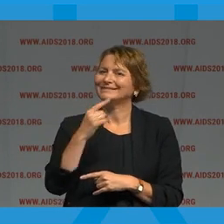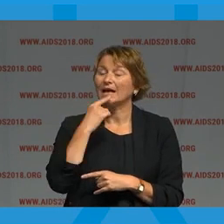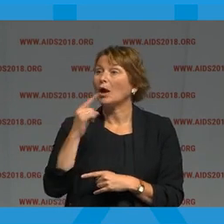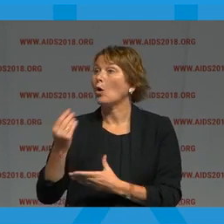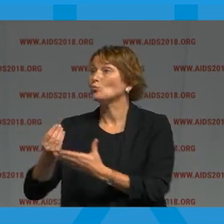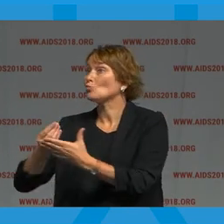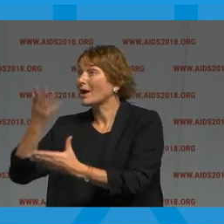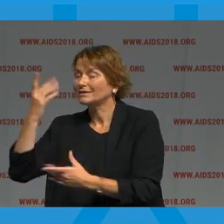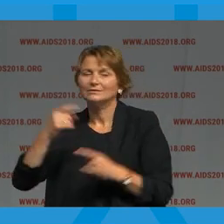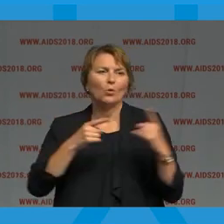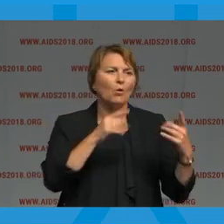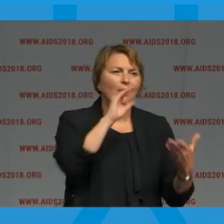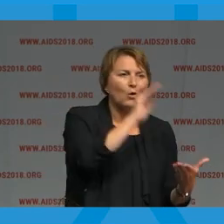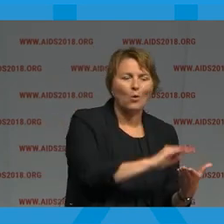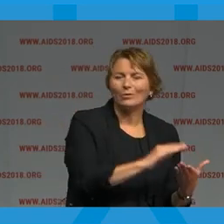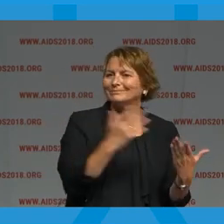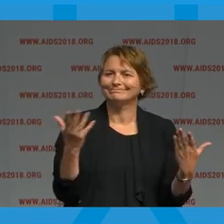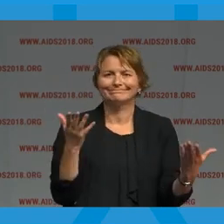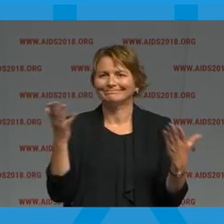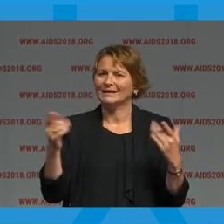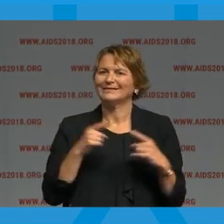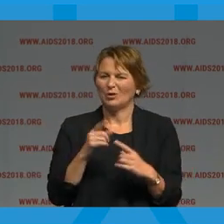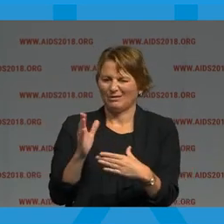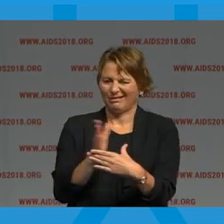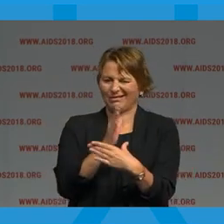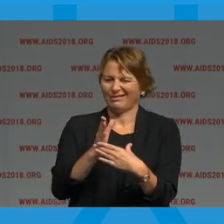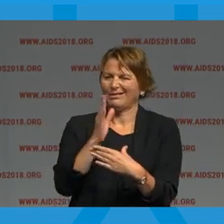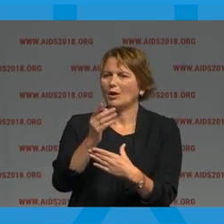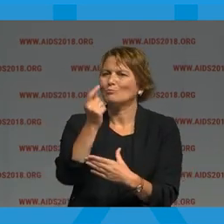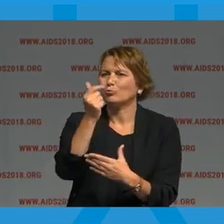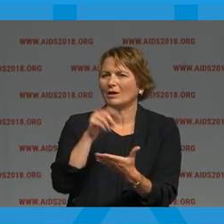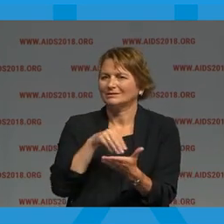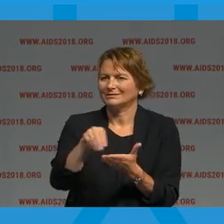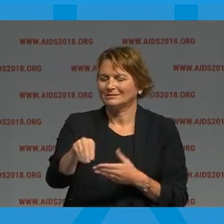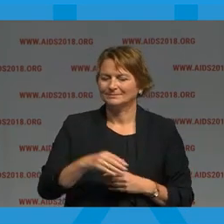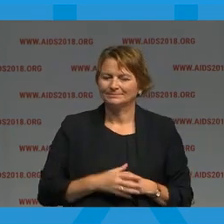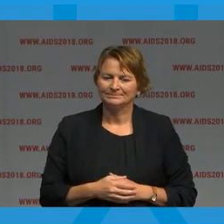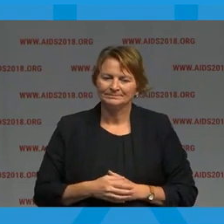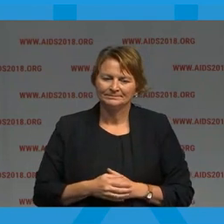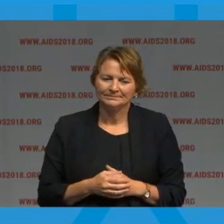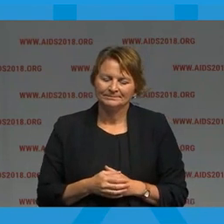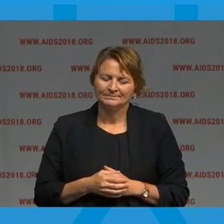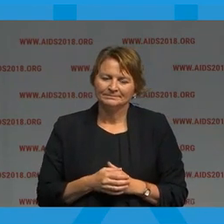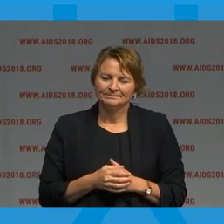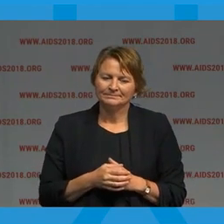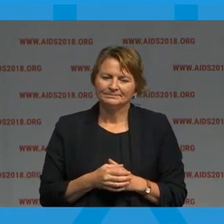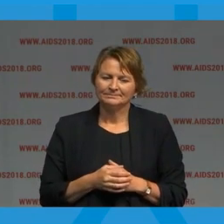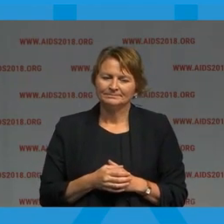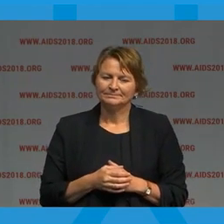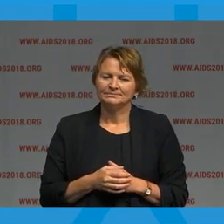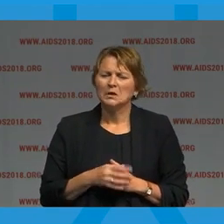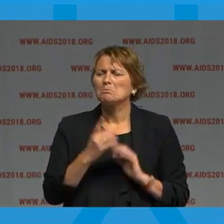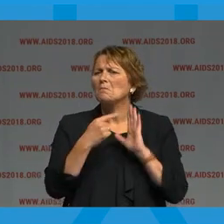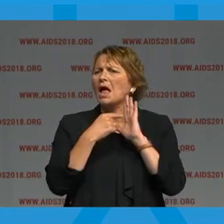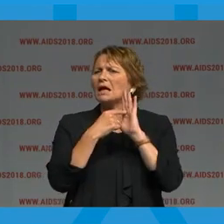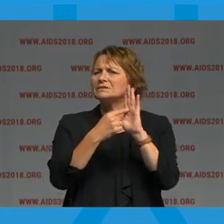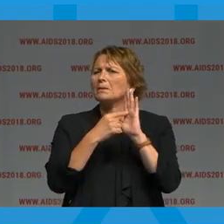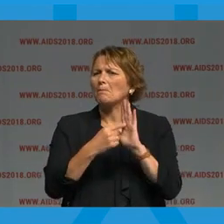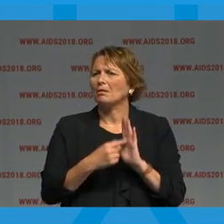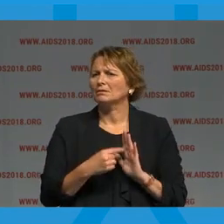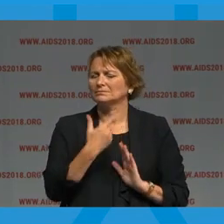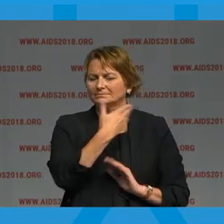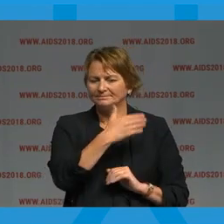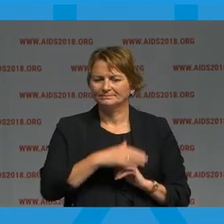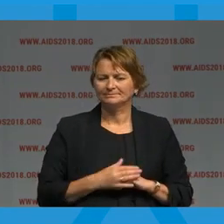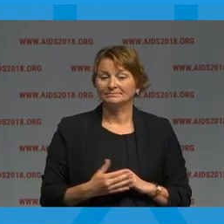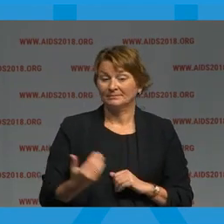they also don't qualify for low prices. So here are some examples from a